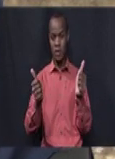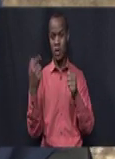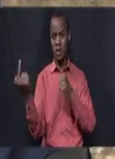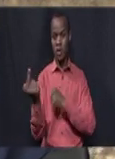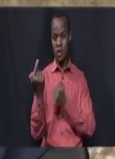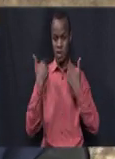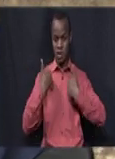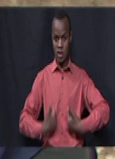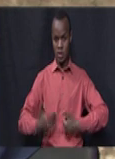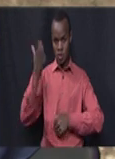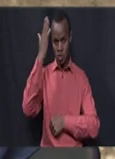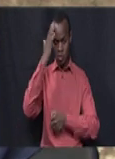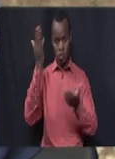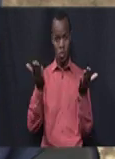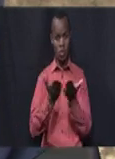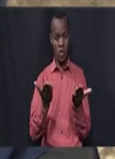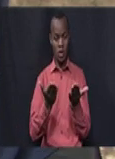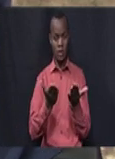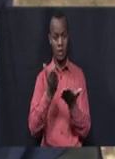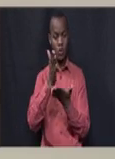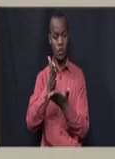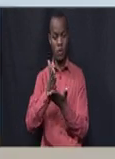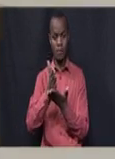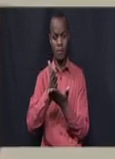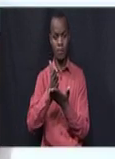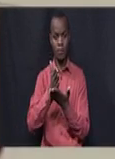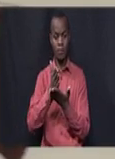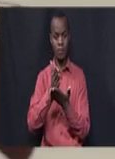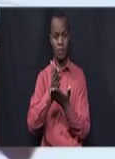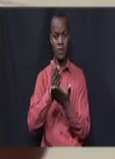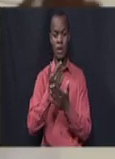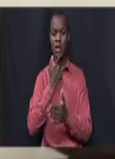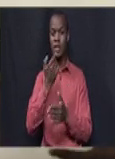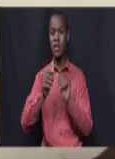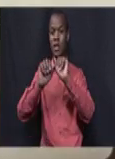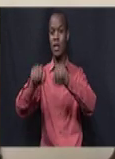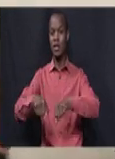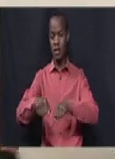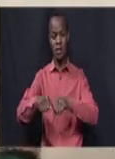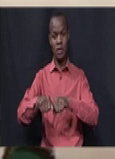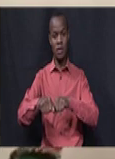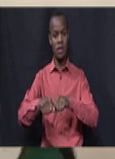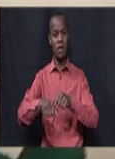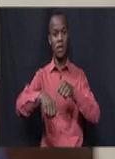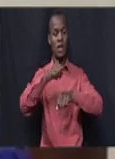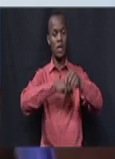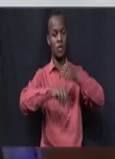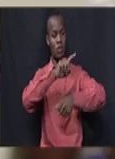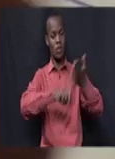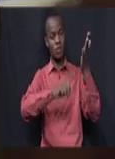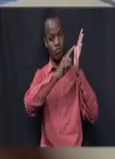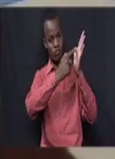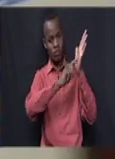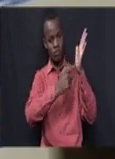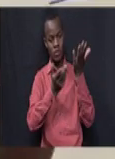who knows where I can say what is it that I need. And we are